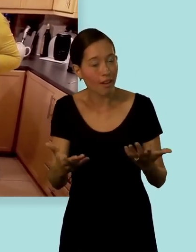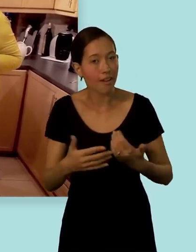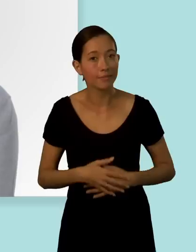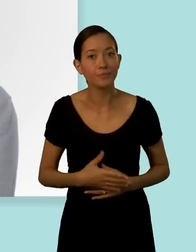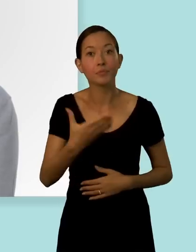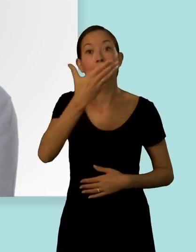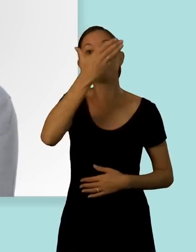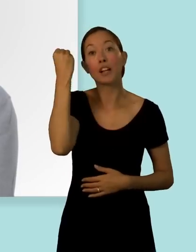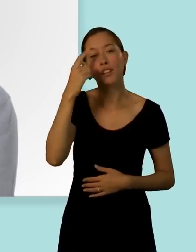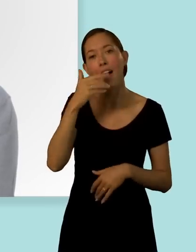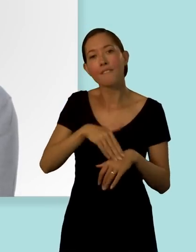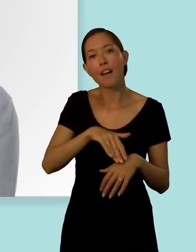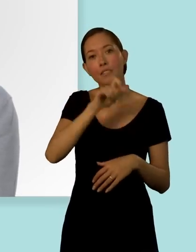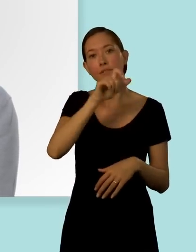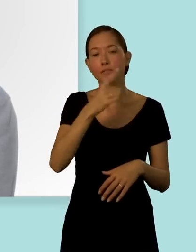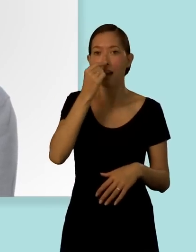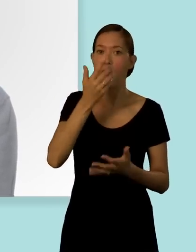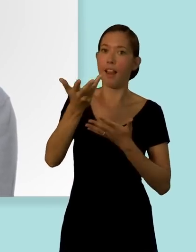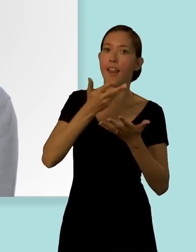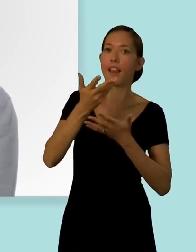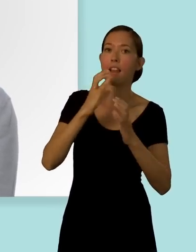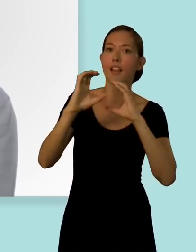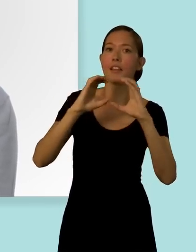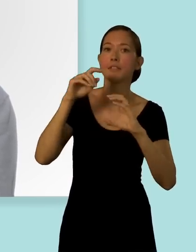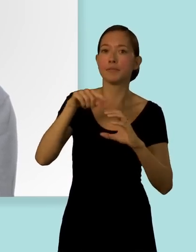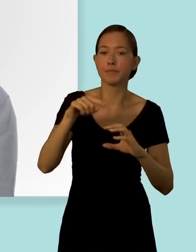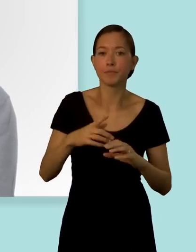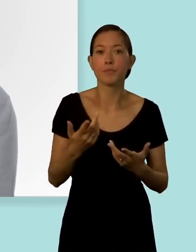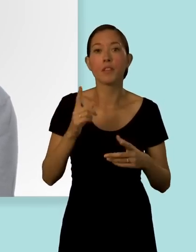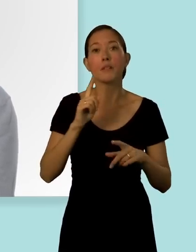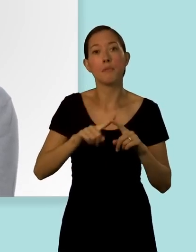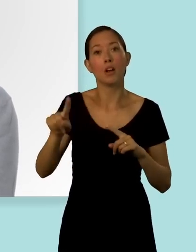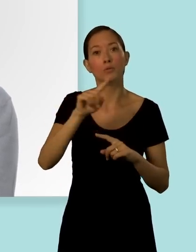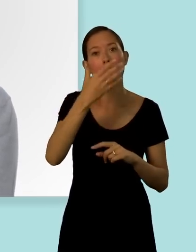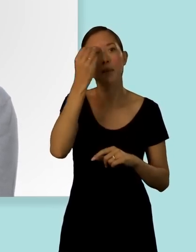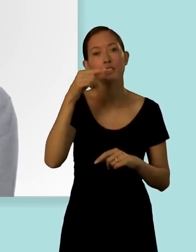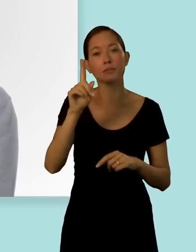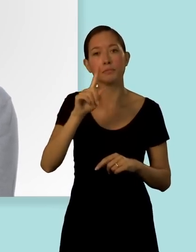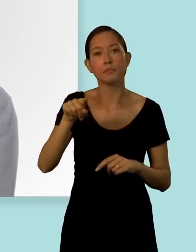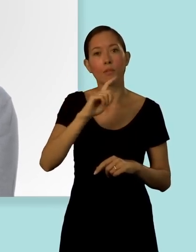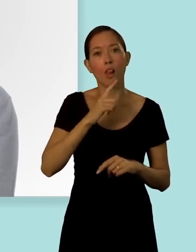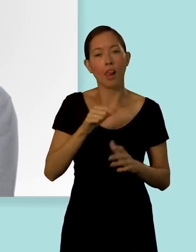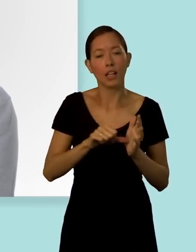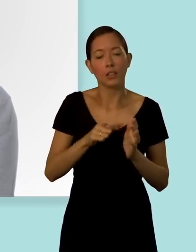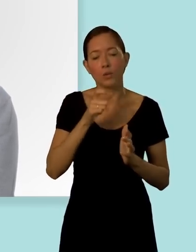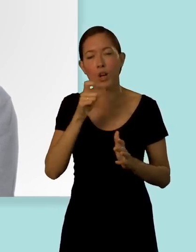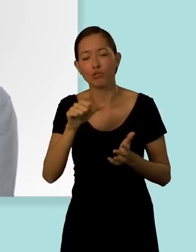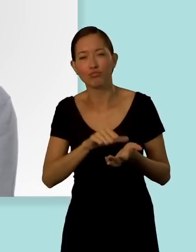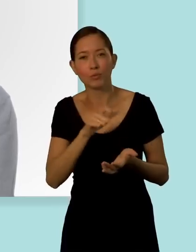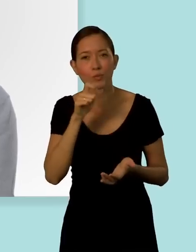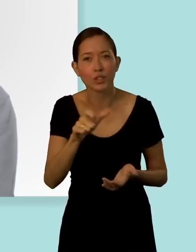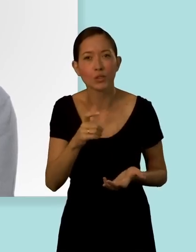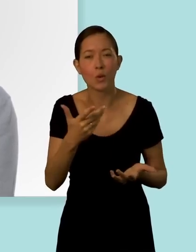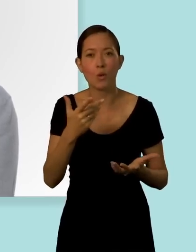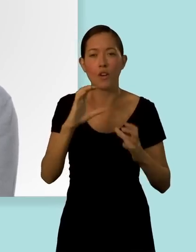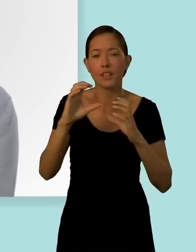can. Dementia will affect a person's ability to communicate. In most types of dementia, people will at times struggle to find the